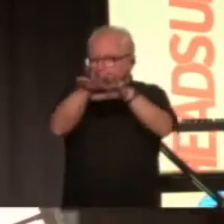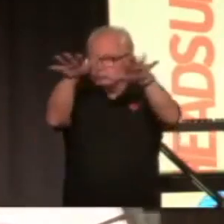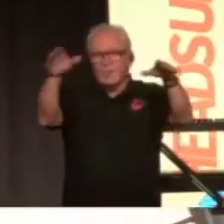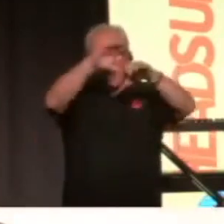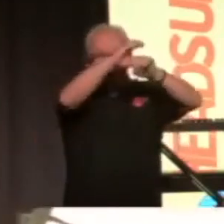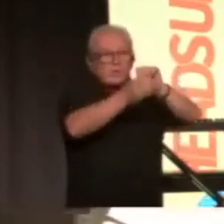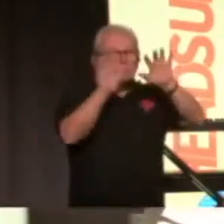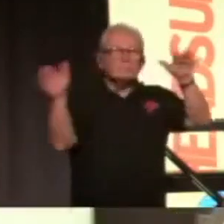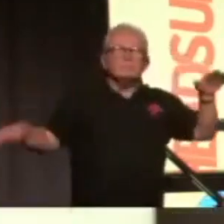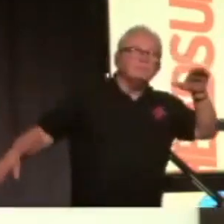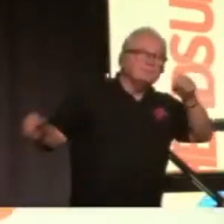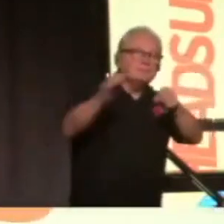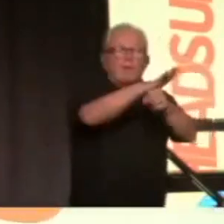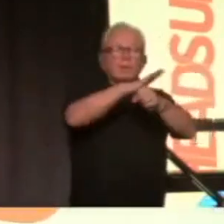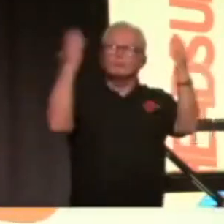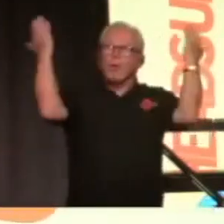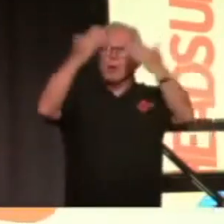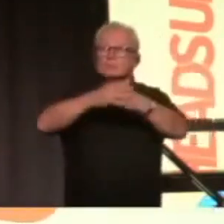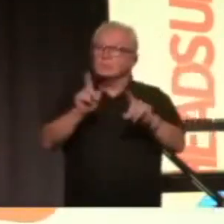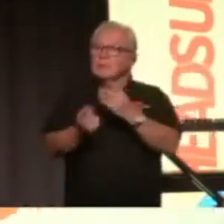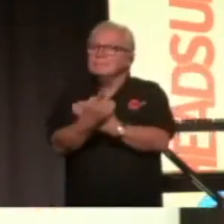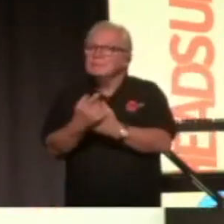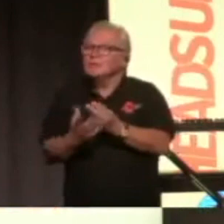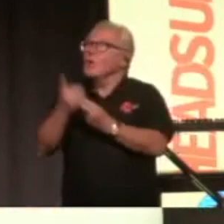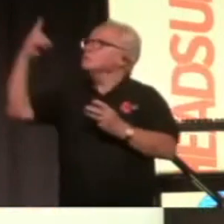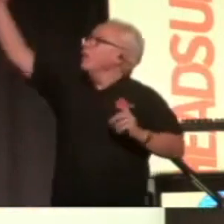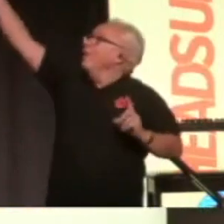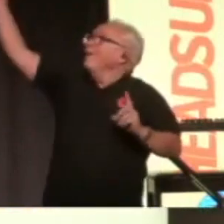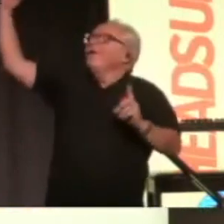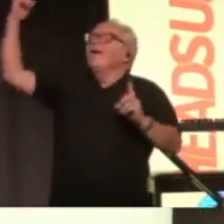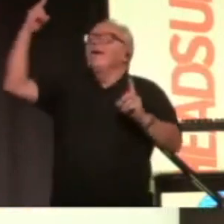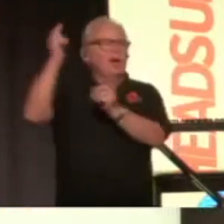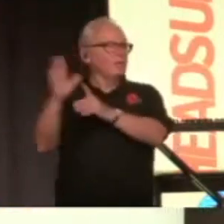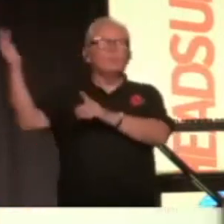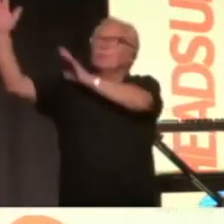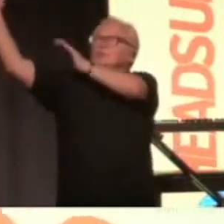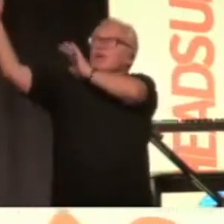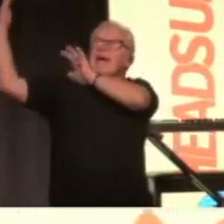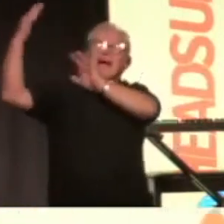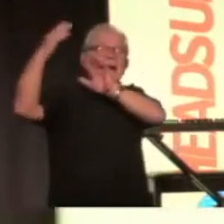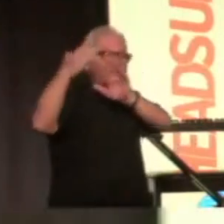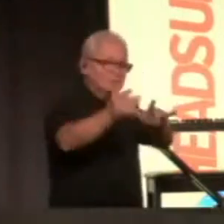guess what? God comes up and rises up over us. And we start to shine in the light.